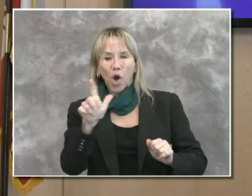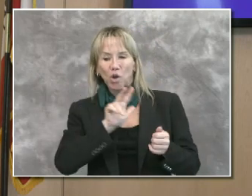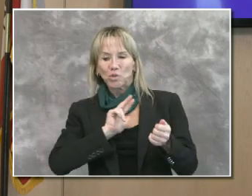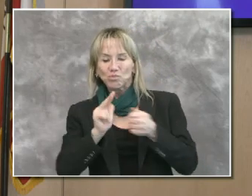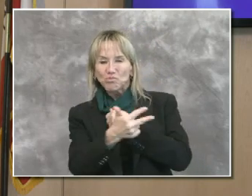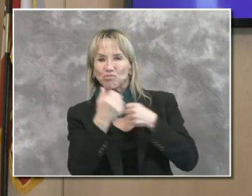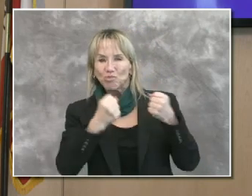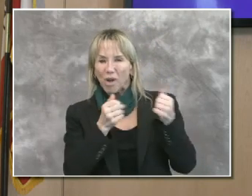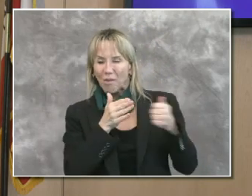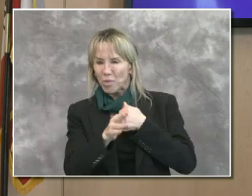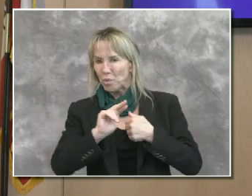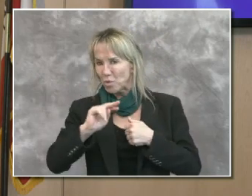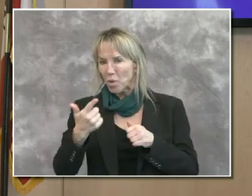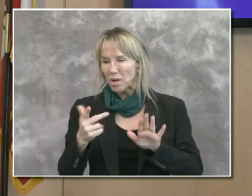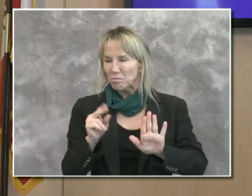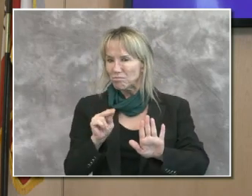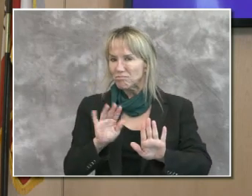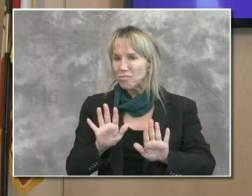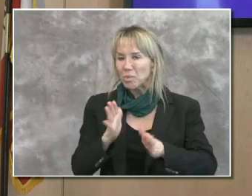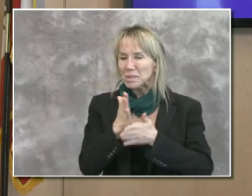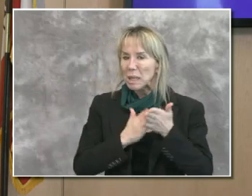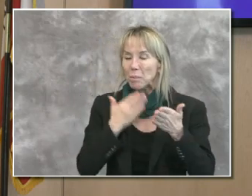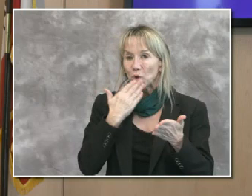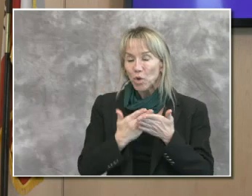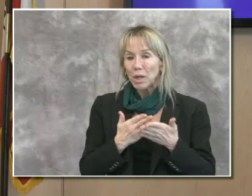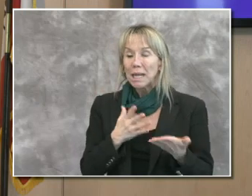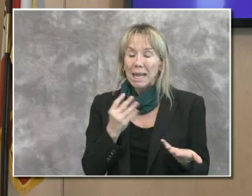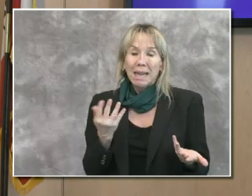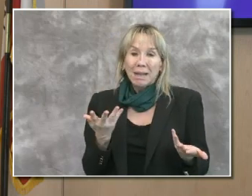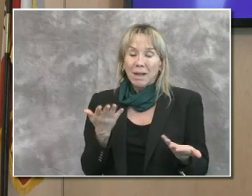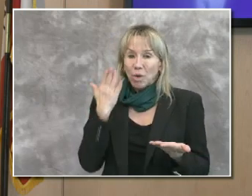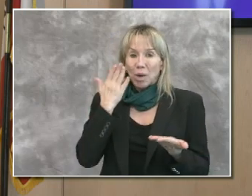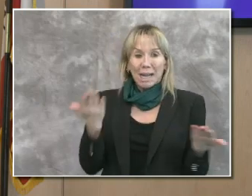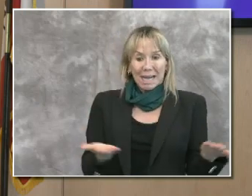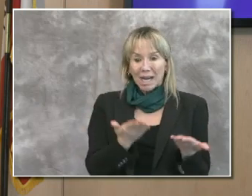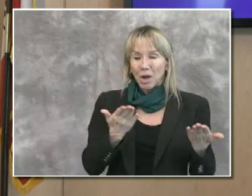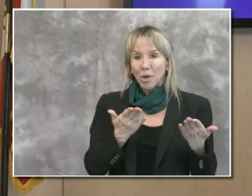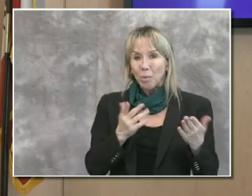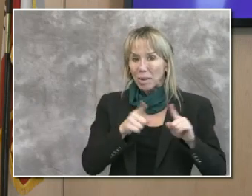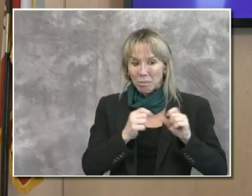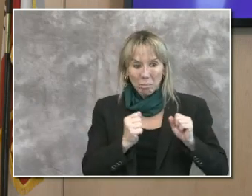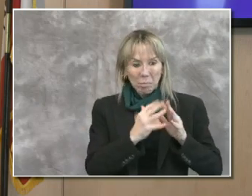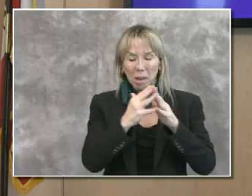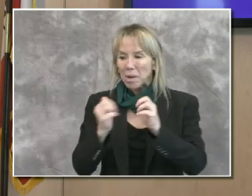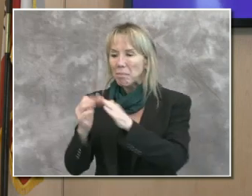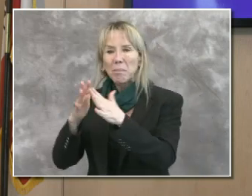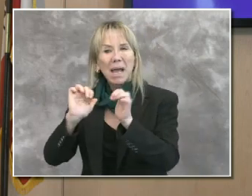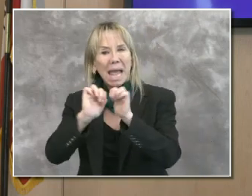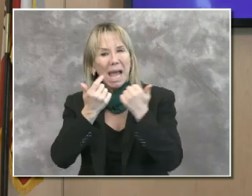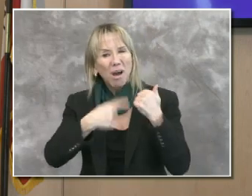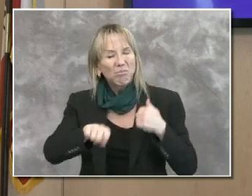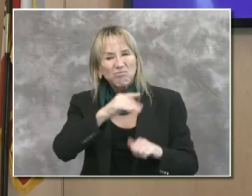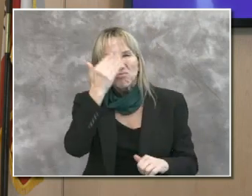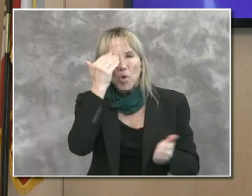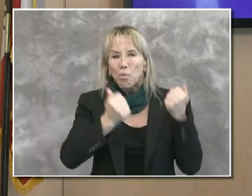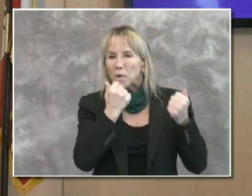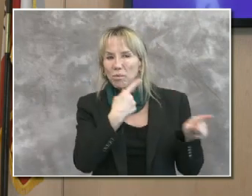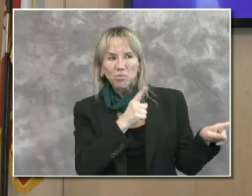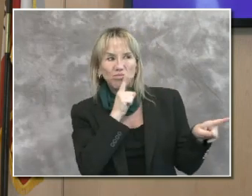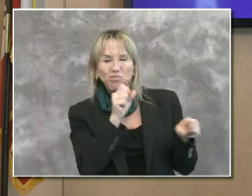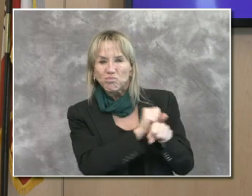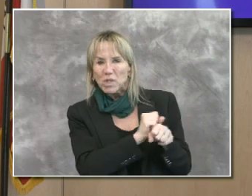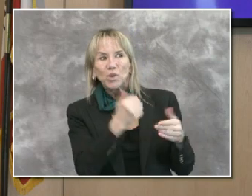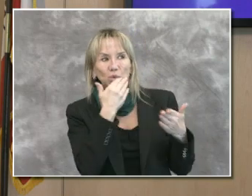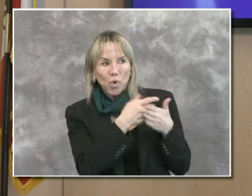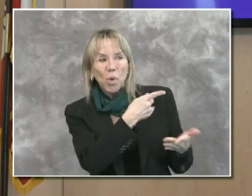there are similar pop-up testing options here, and people clearly want to use them. But how are San Diegans supposed to know which ones are legitimate and actually worth their time and